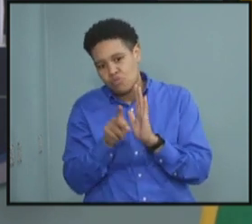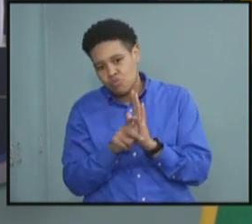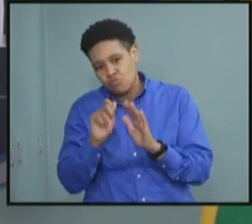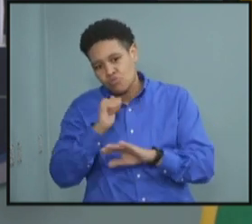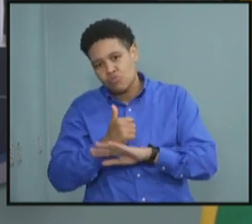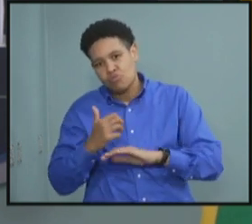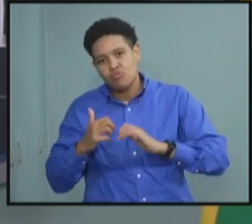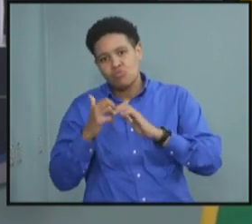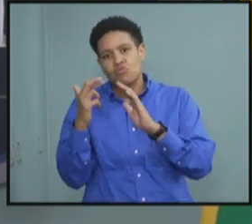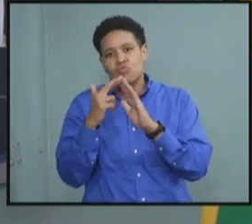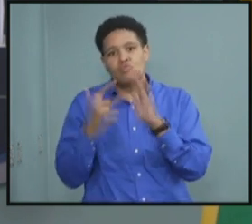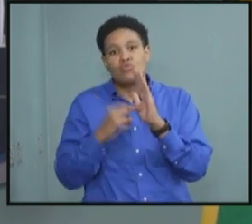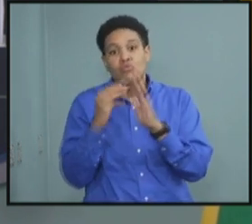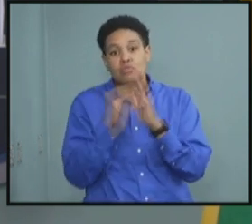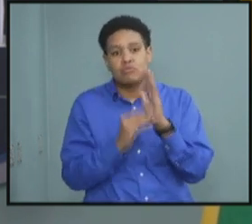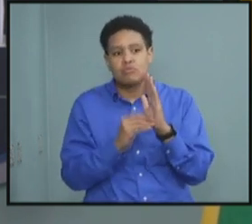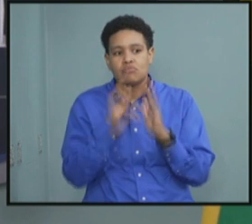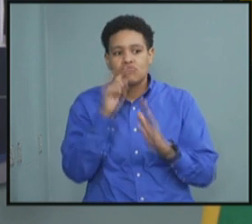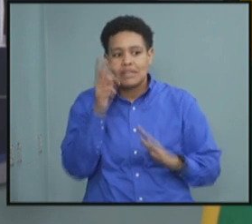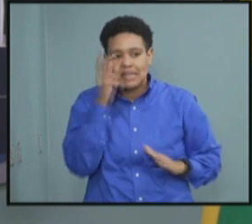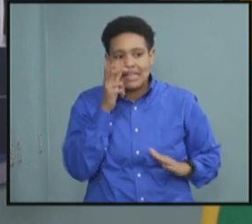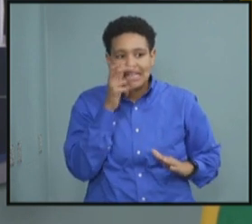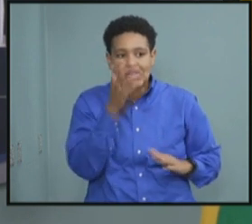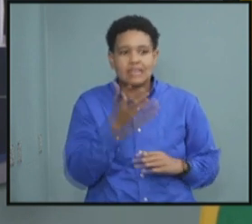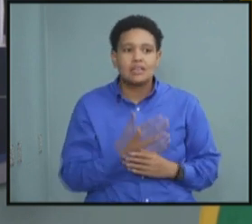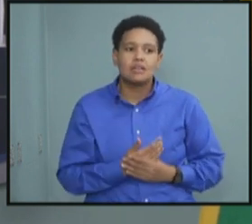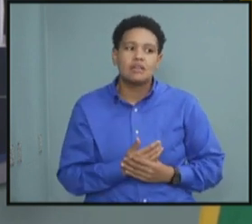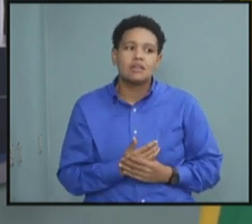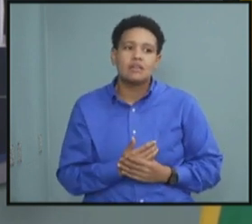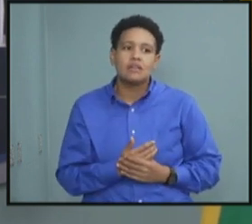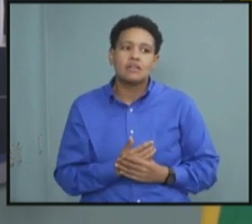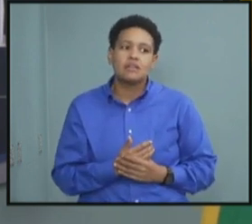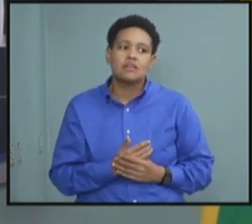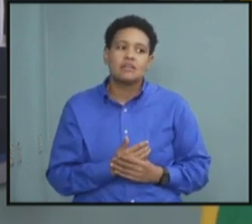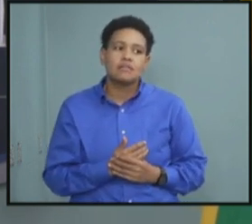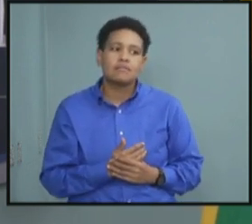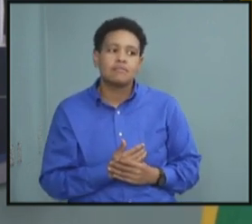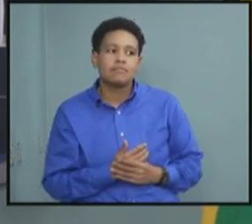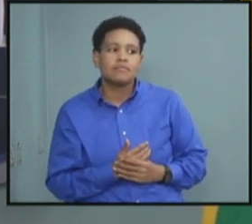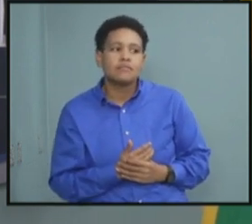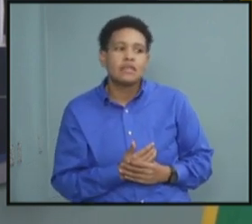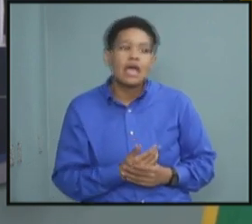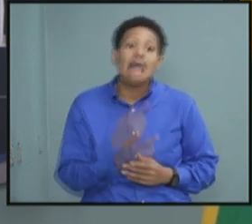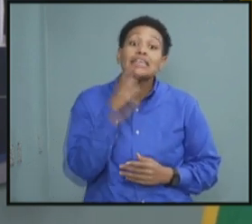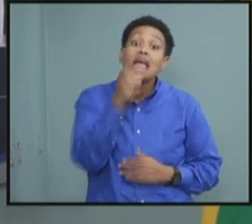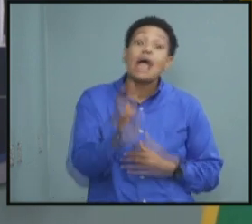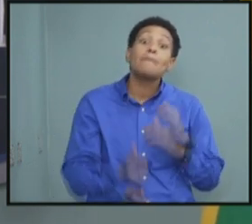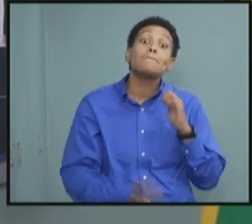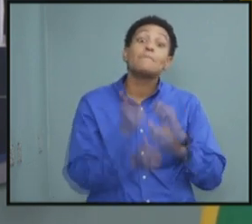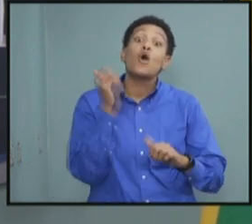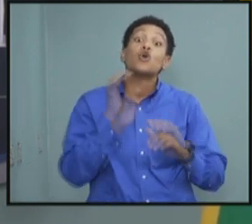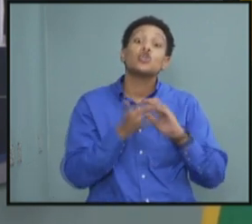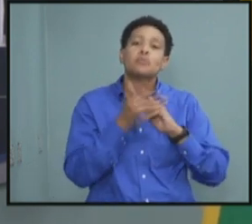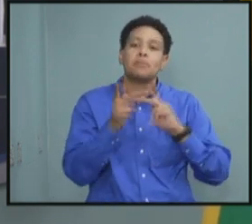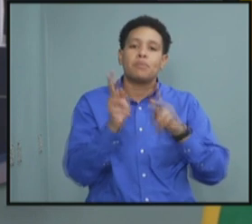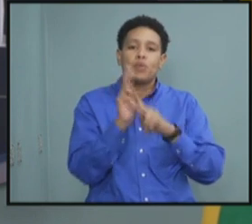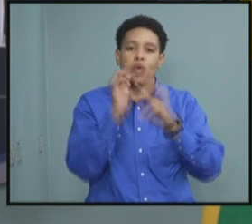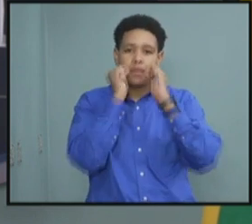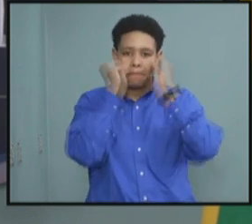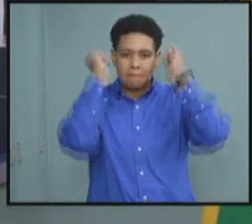protocols established in the orders. I would say that most Jamaicans are wearing